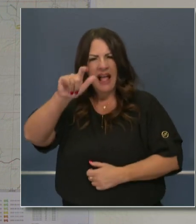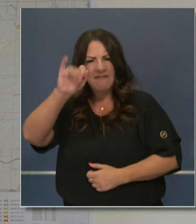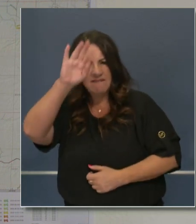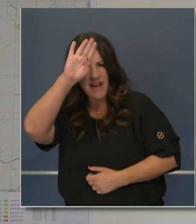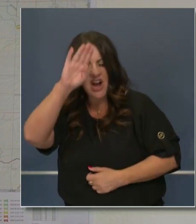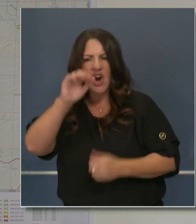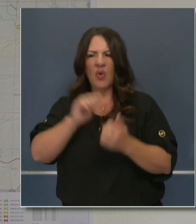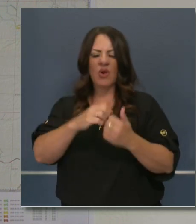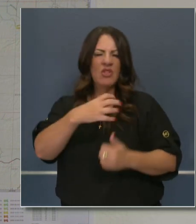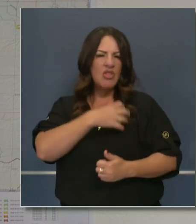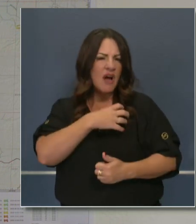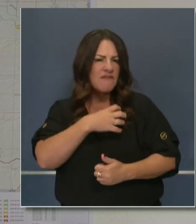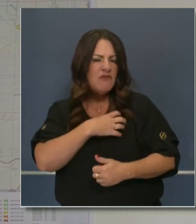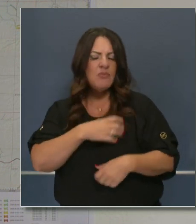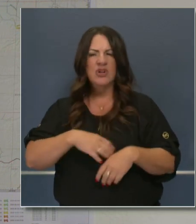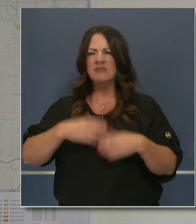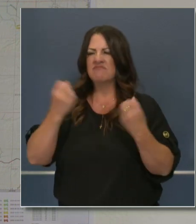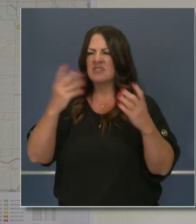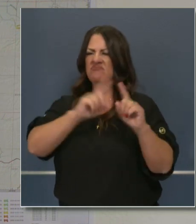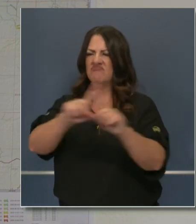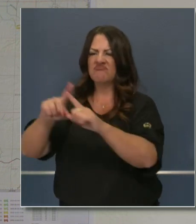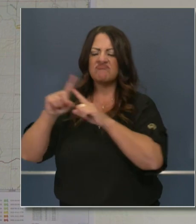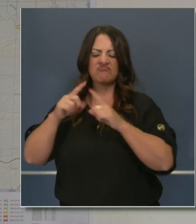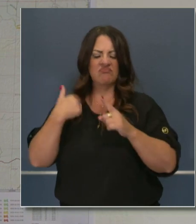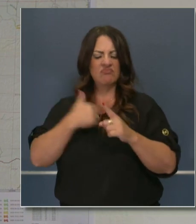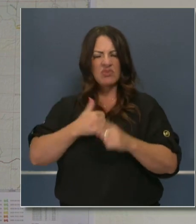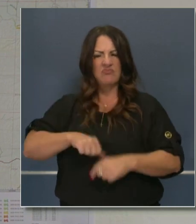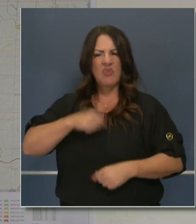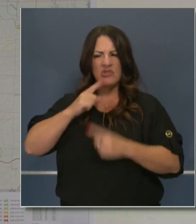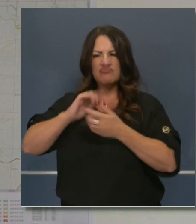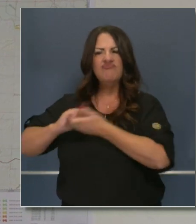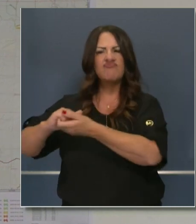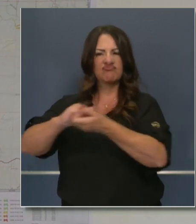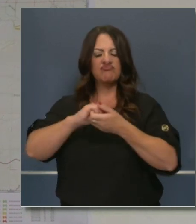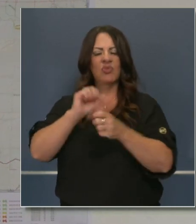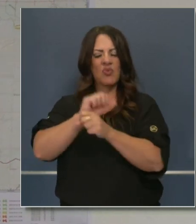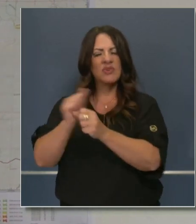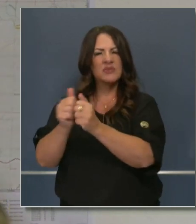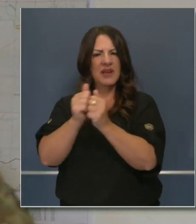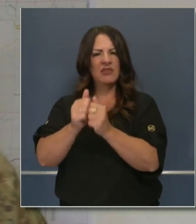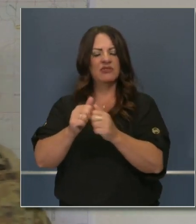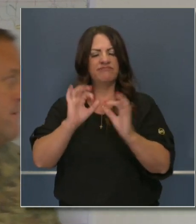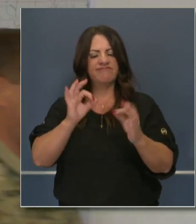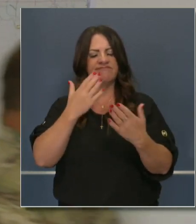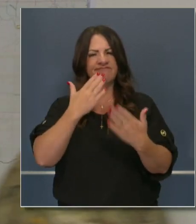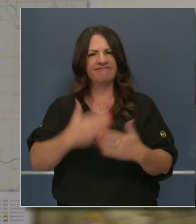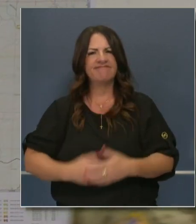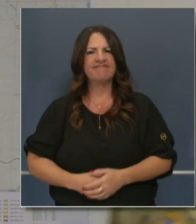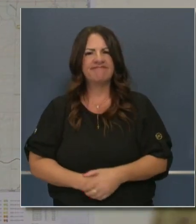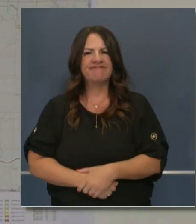law enforcement and all the allied fire agencies and emergency services. So thank you very much.